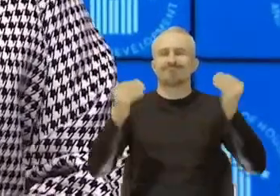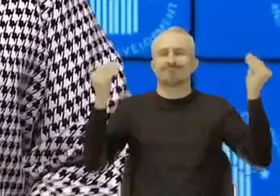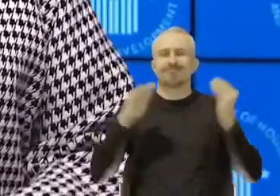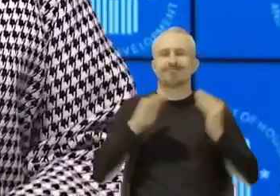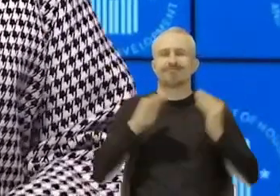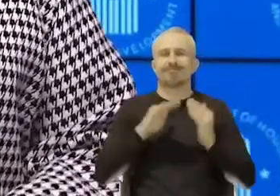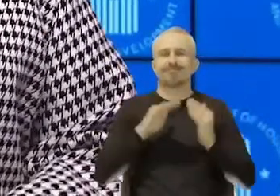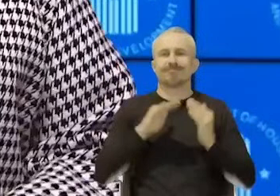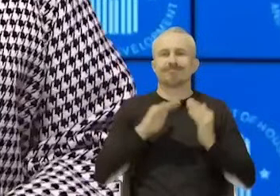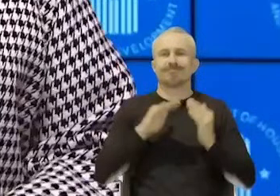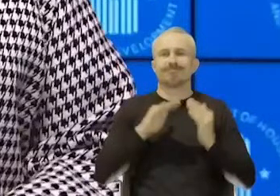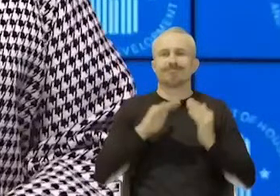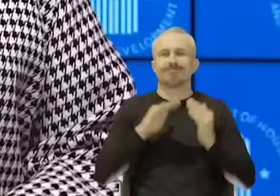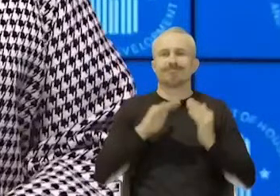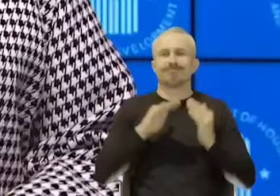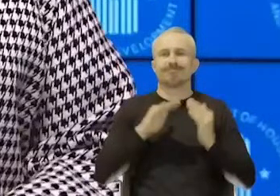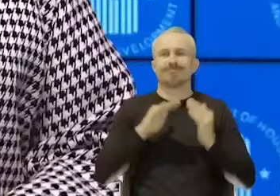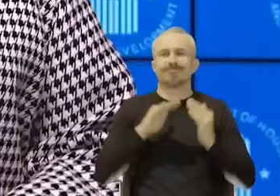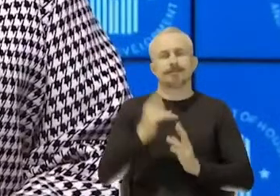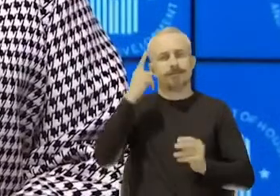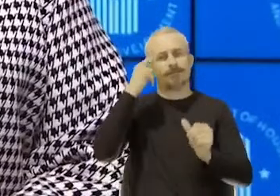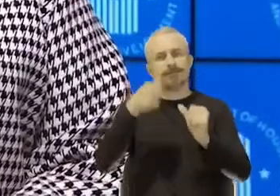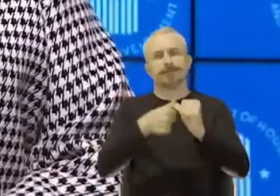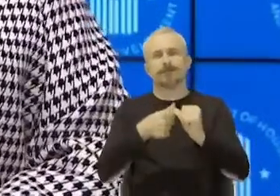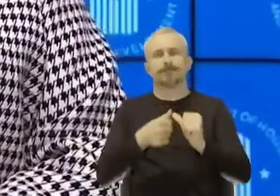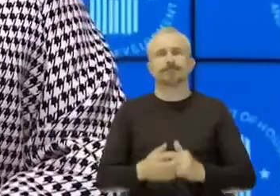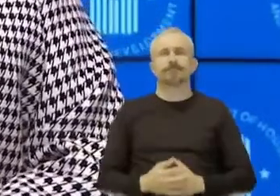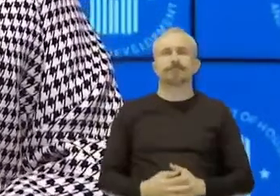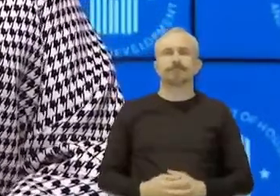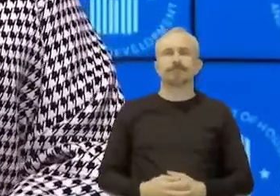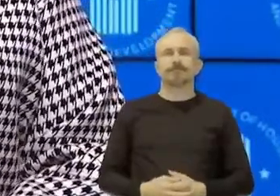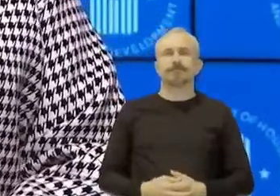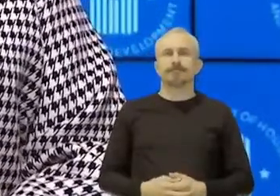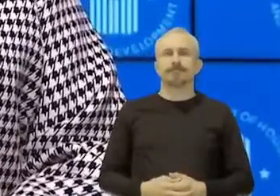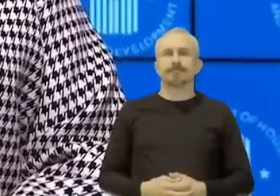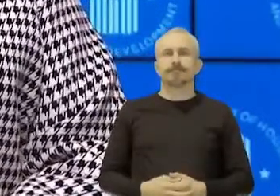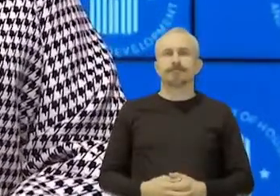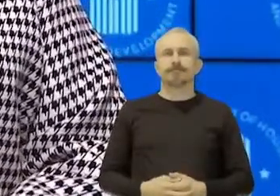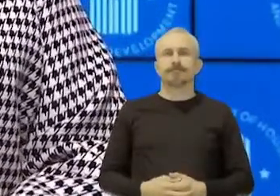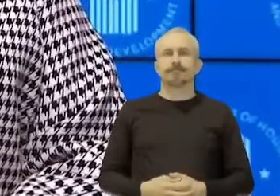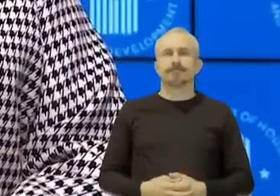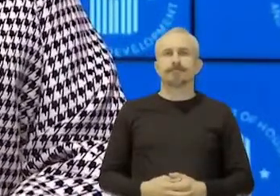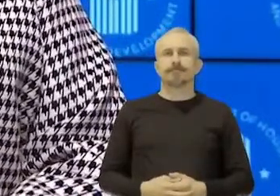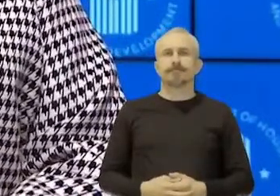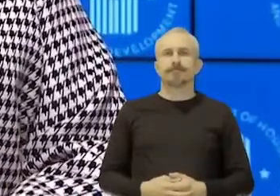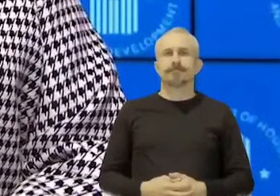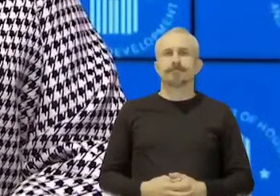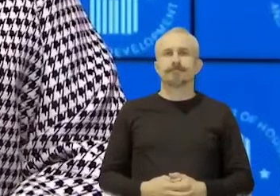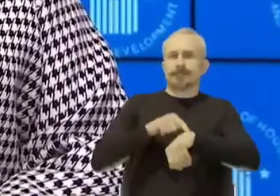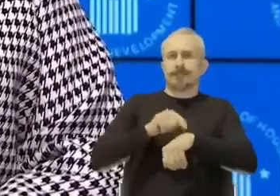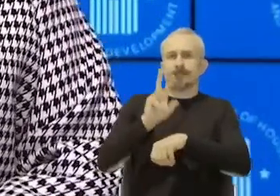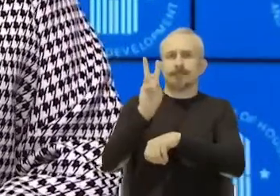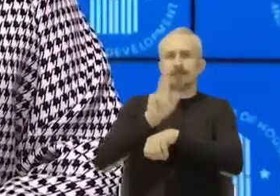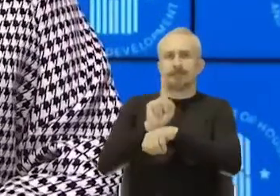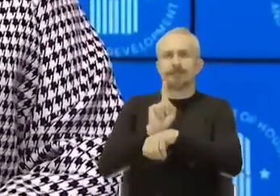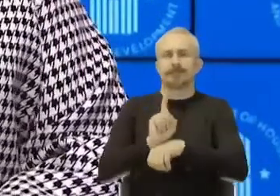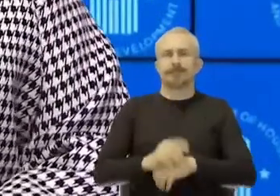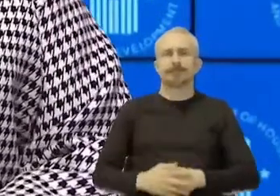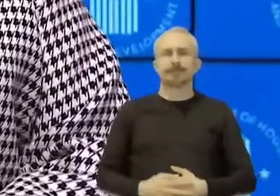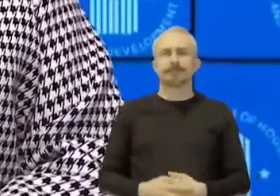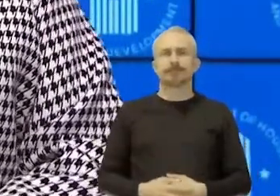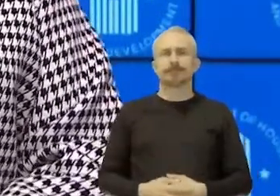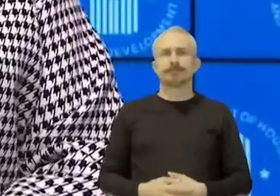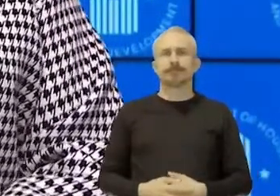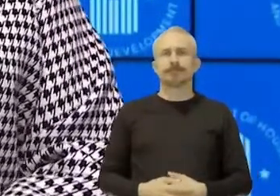5-minute mark. May this World Urban Forum deliver on the promise of building resilient, sustainable,